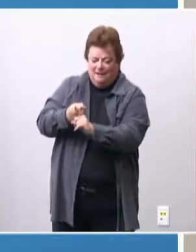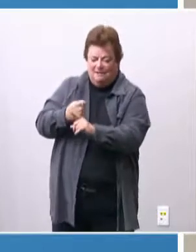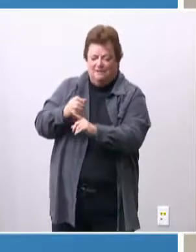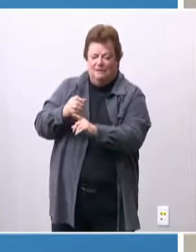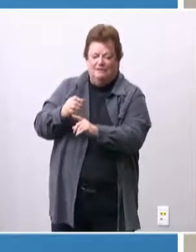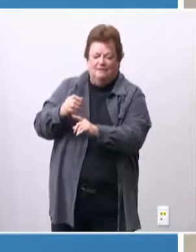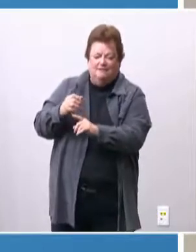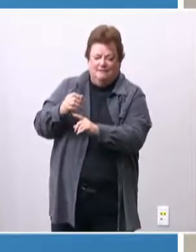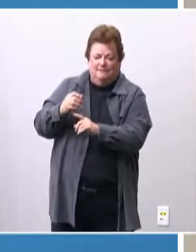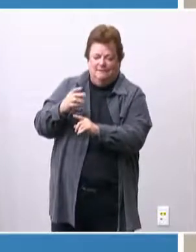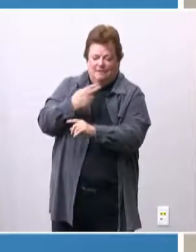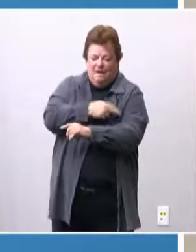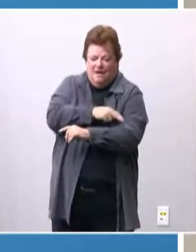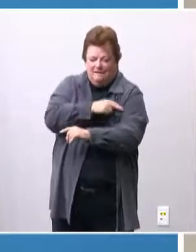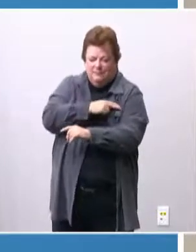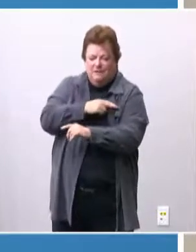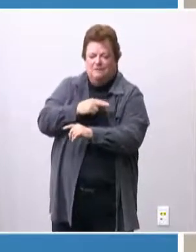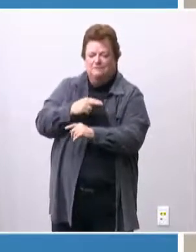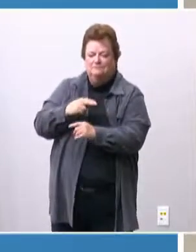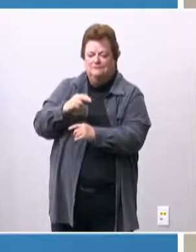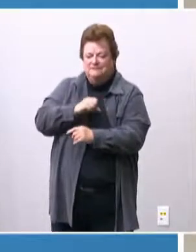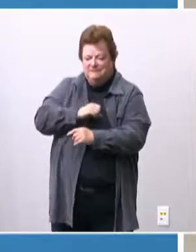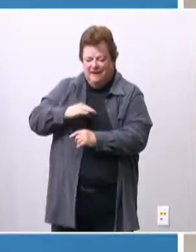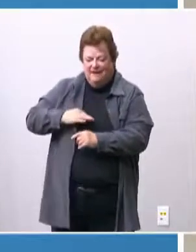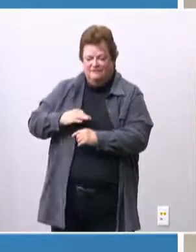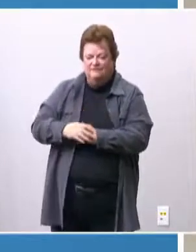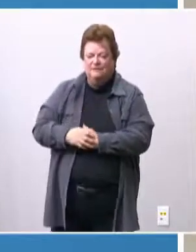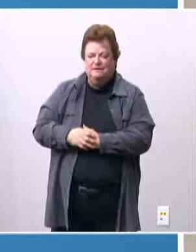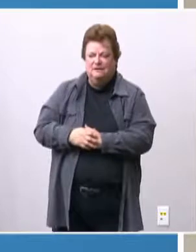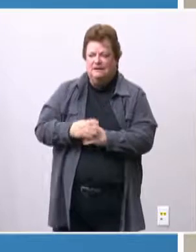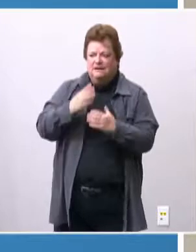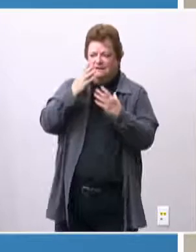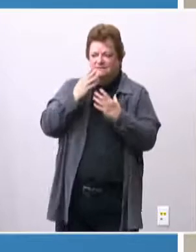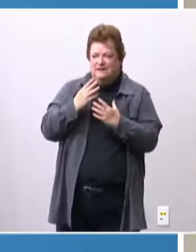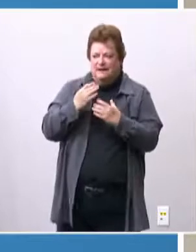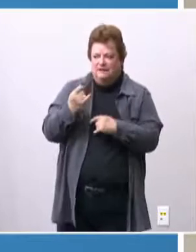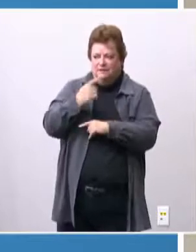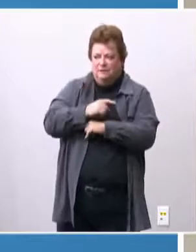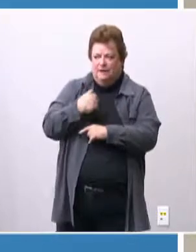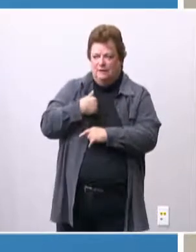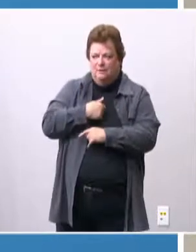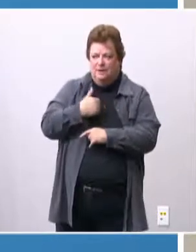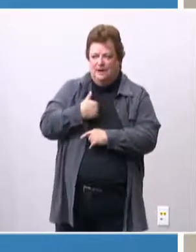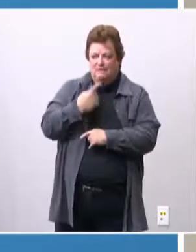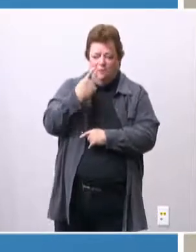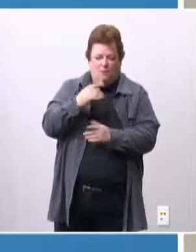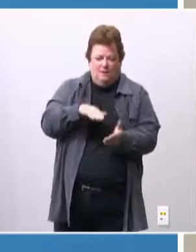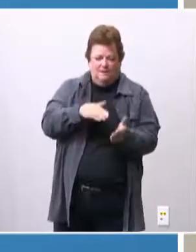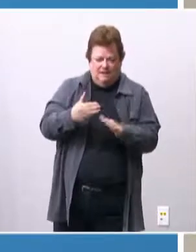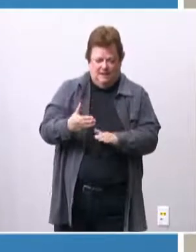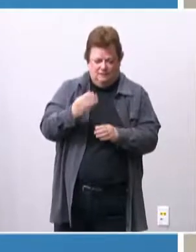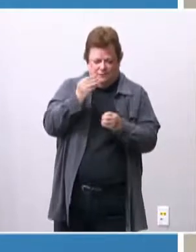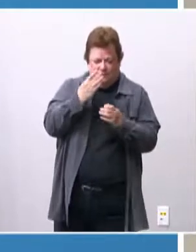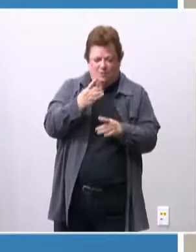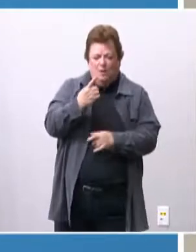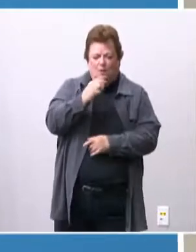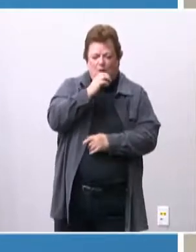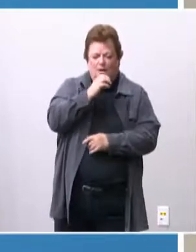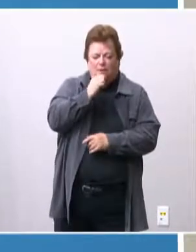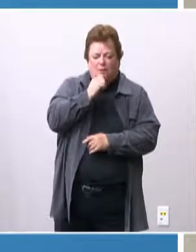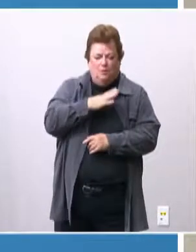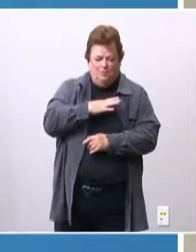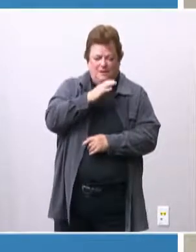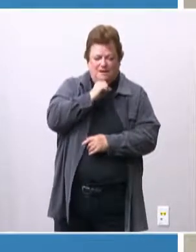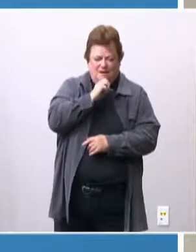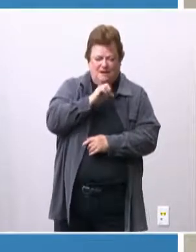providers who are taking care of them. Sadly, today we have one death to report, a woman in her